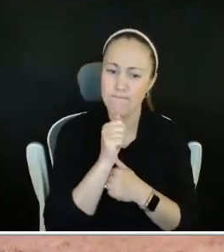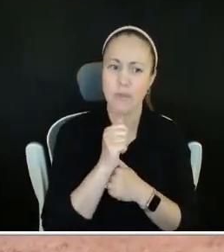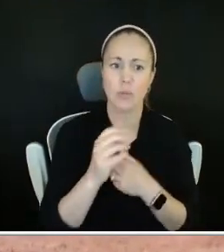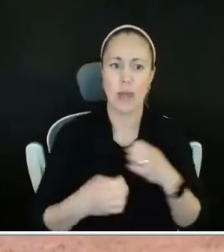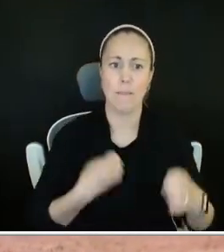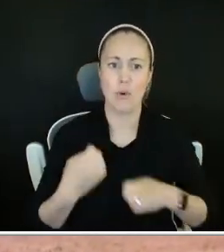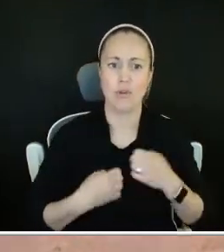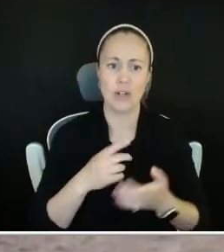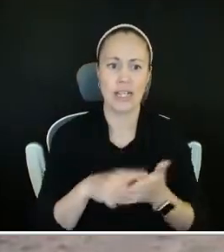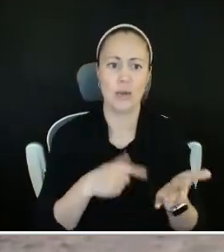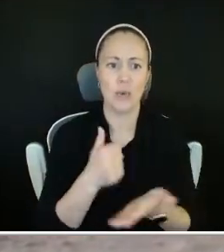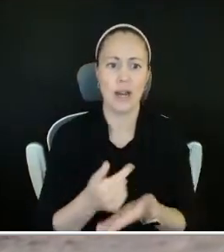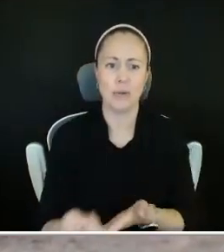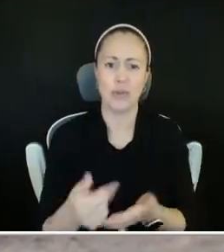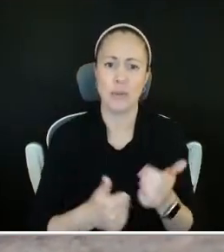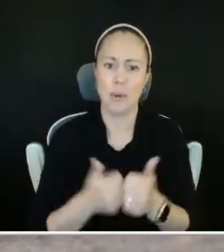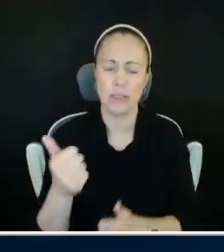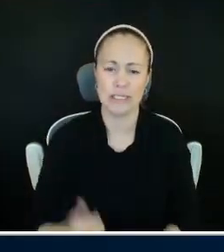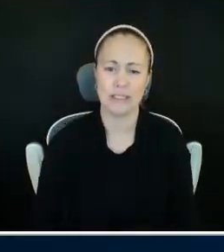most?